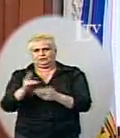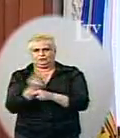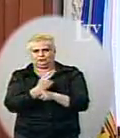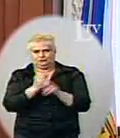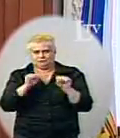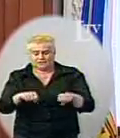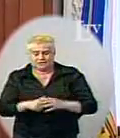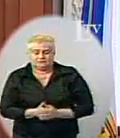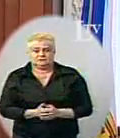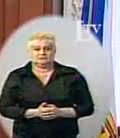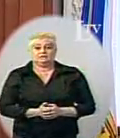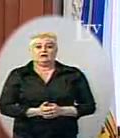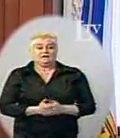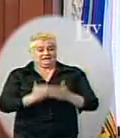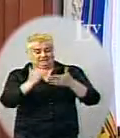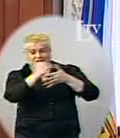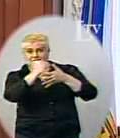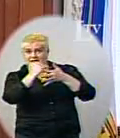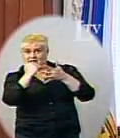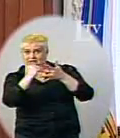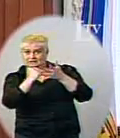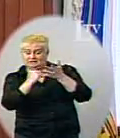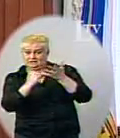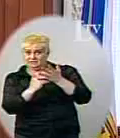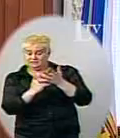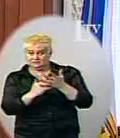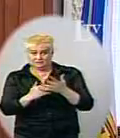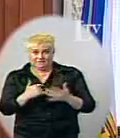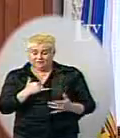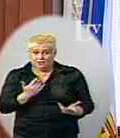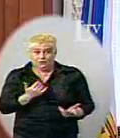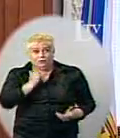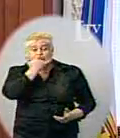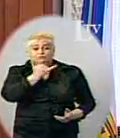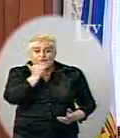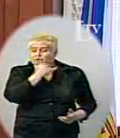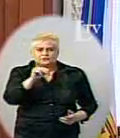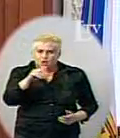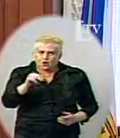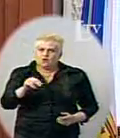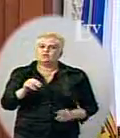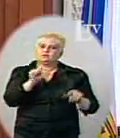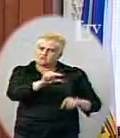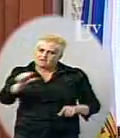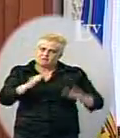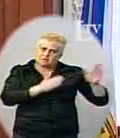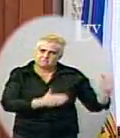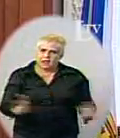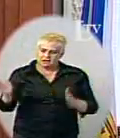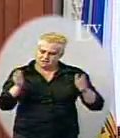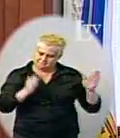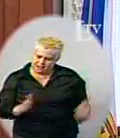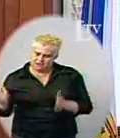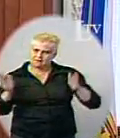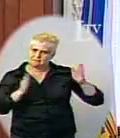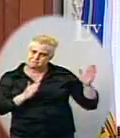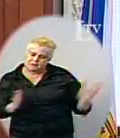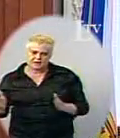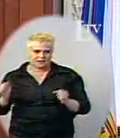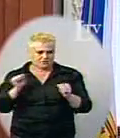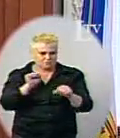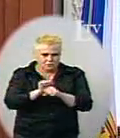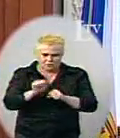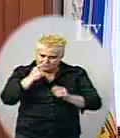remarkable turnaround is subject to careful planning and public review whenever ratepayers' interests or